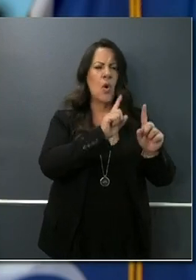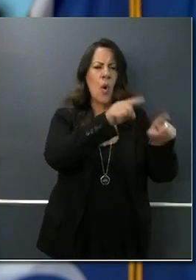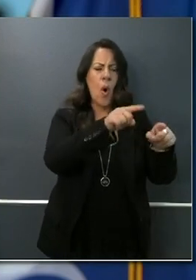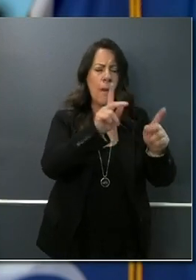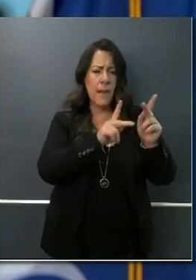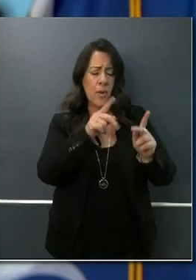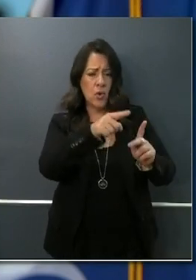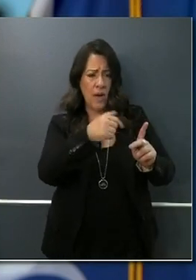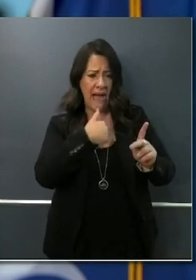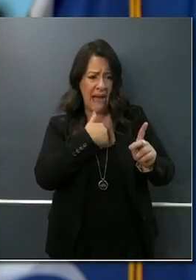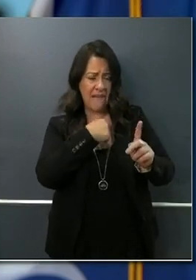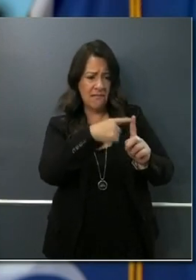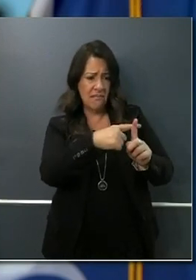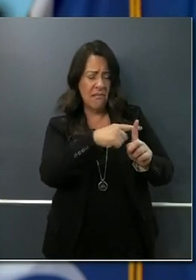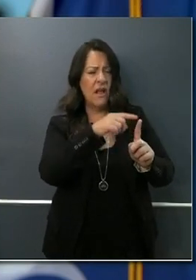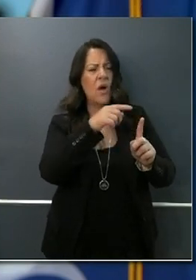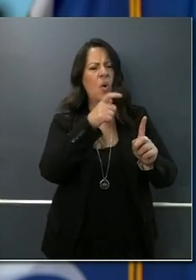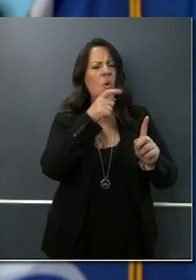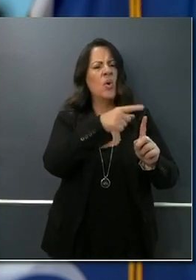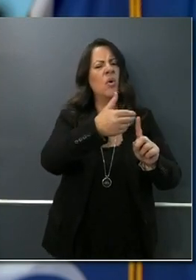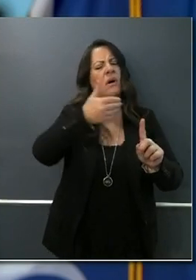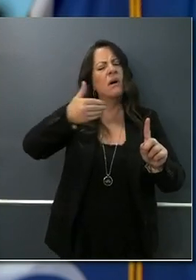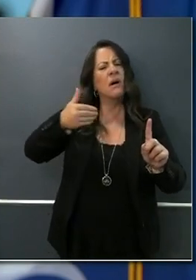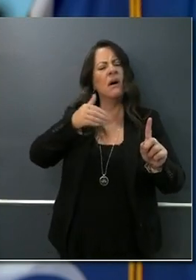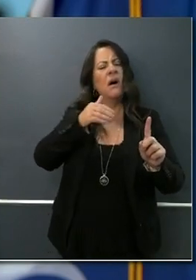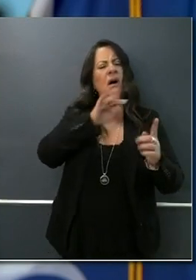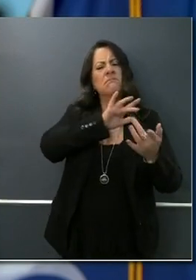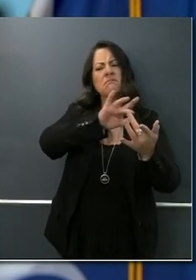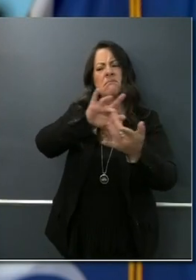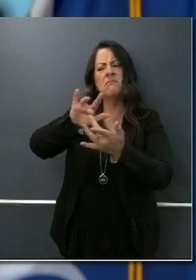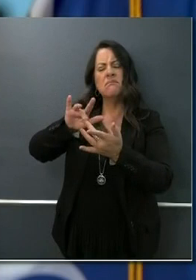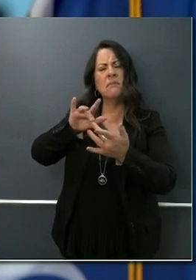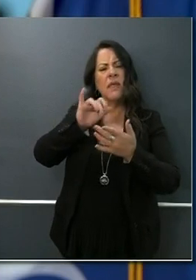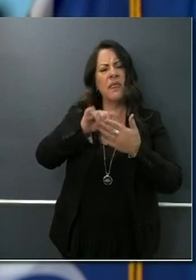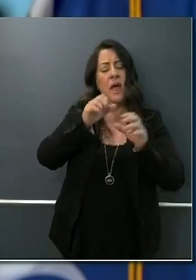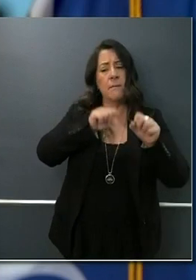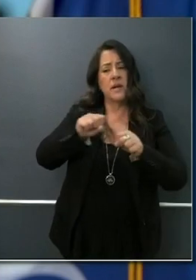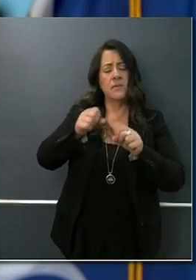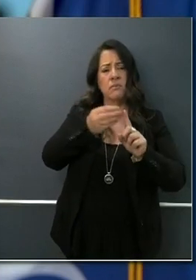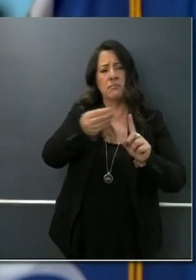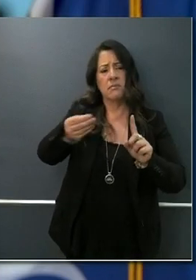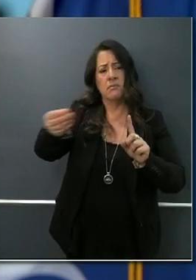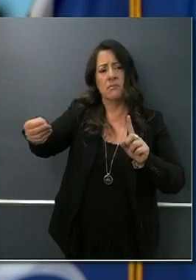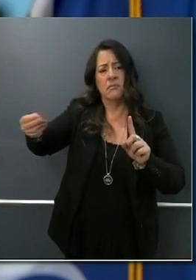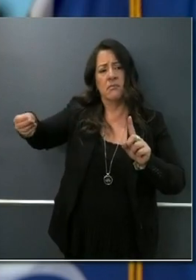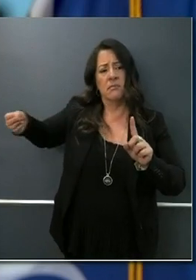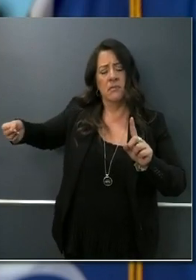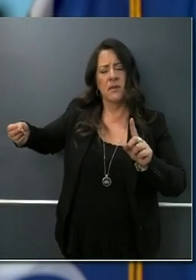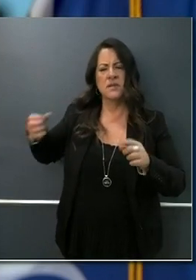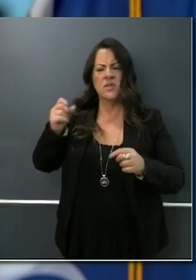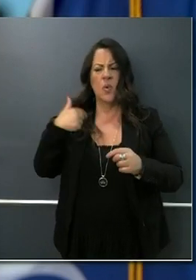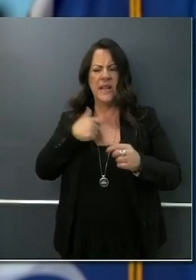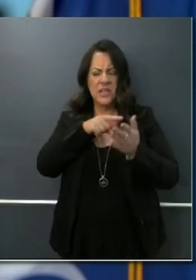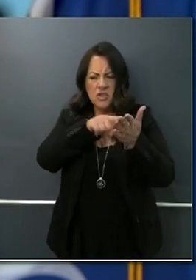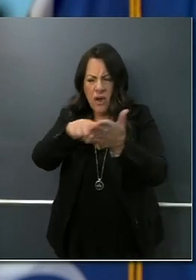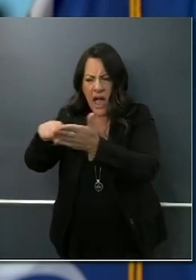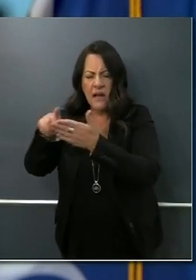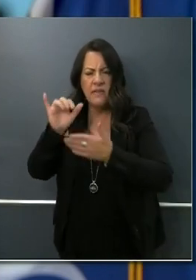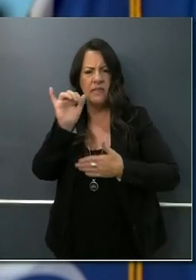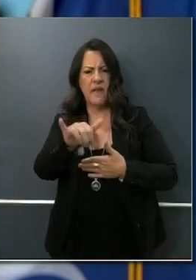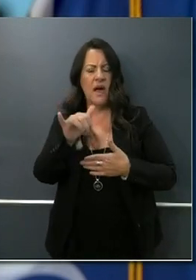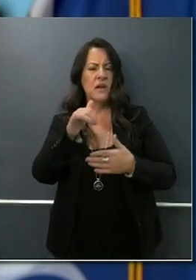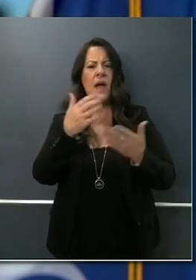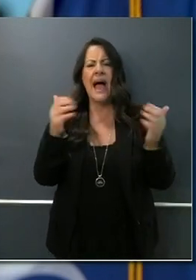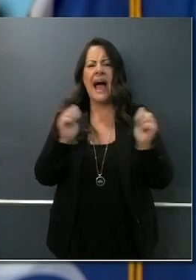state's goal was to build a contact tracing workforce of 10,000 people. How many people has the state hired so far? What are